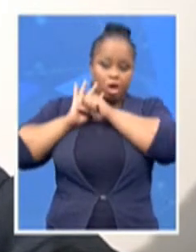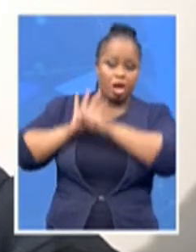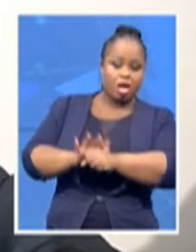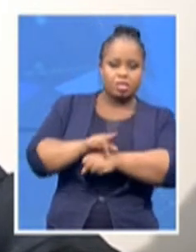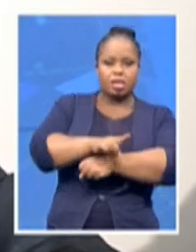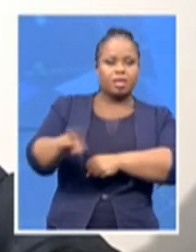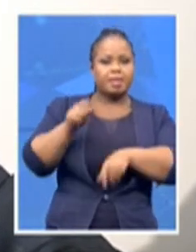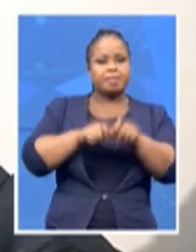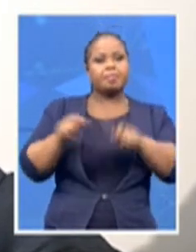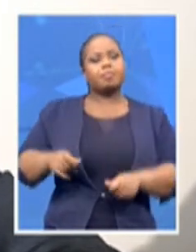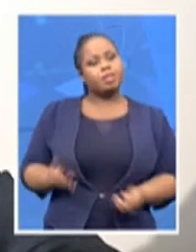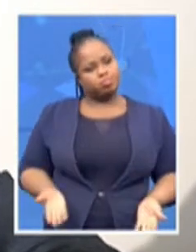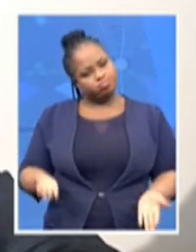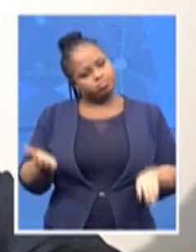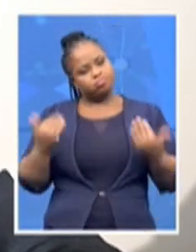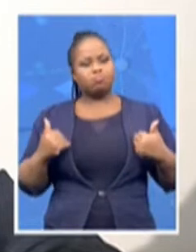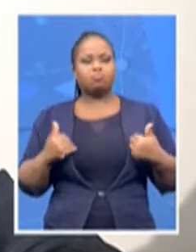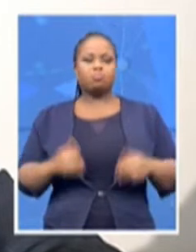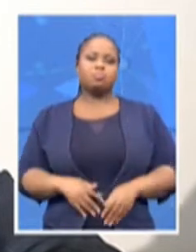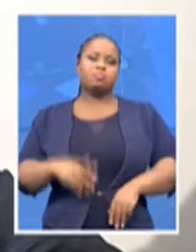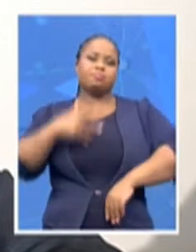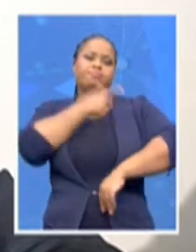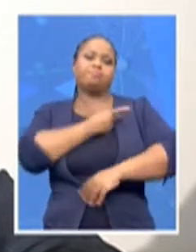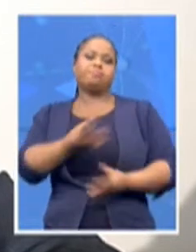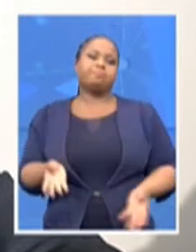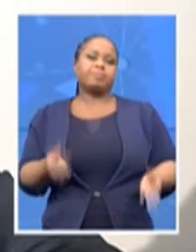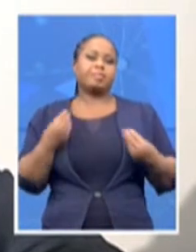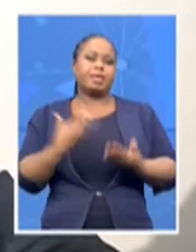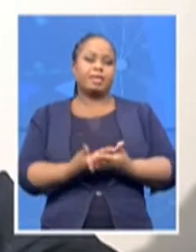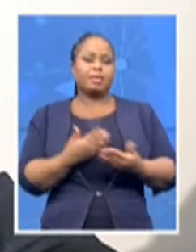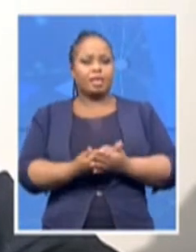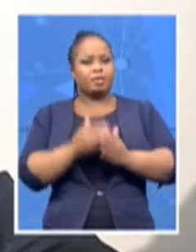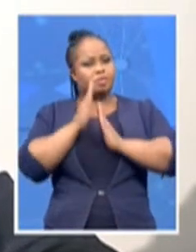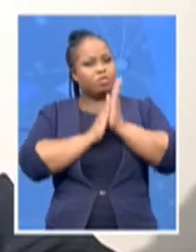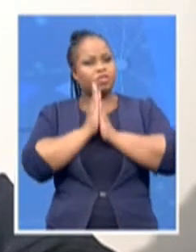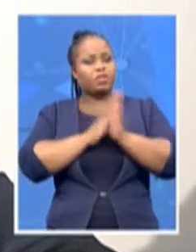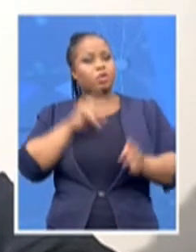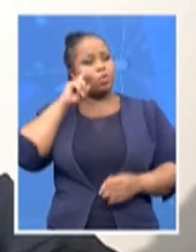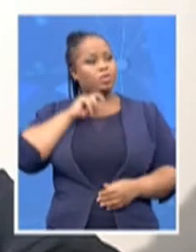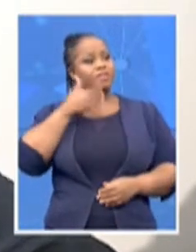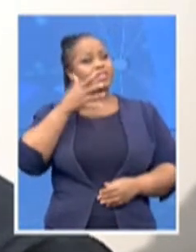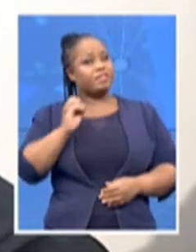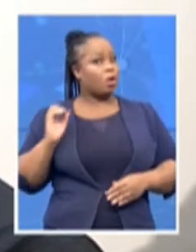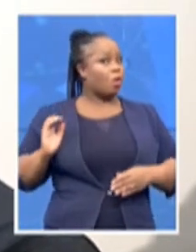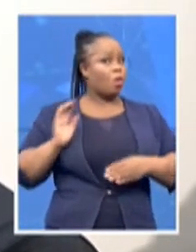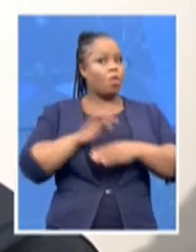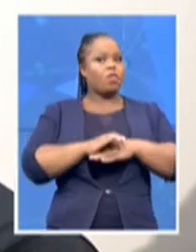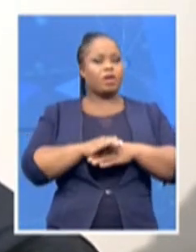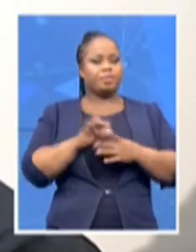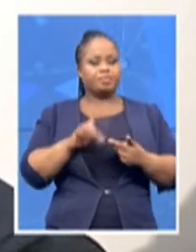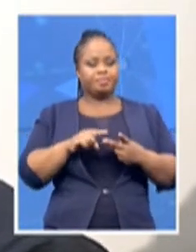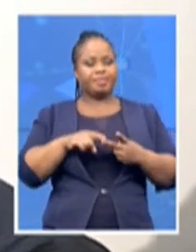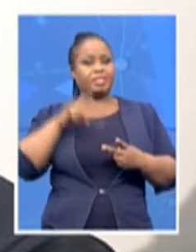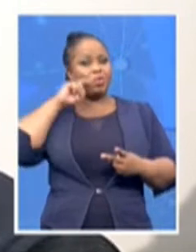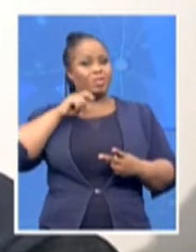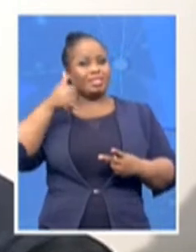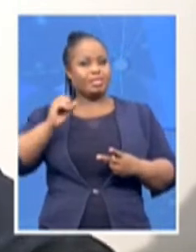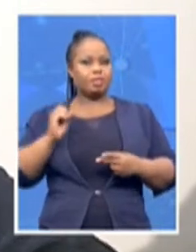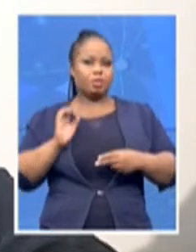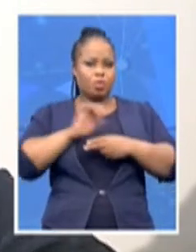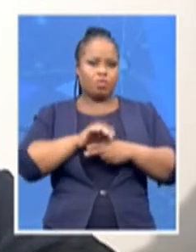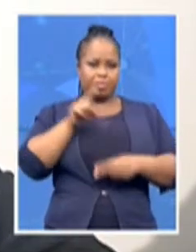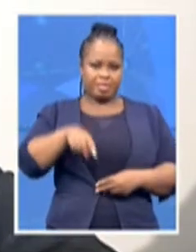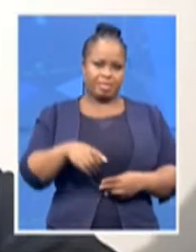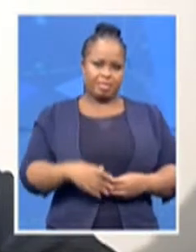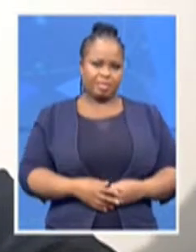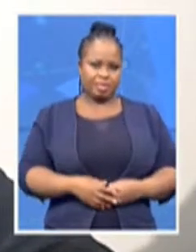mobilize, you know, encourage the over 50s especially, and the over 60s, because that's really the risk when we